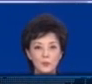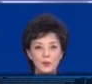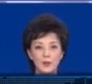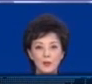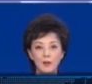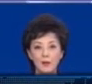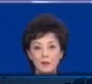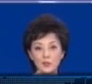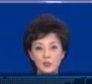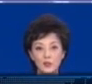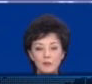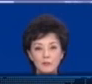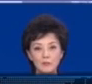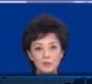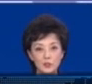NDRC,